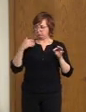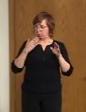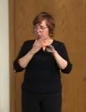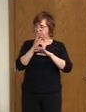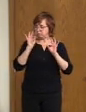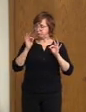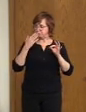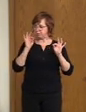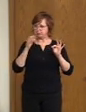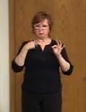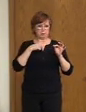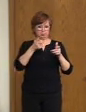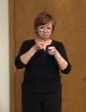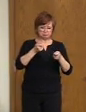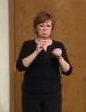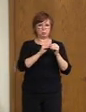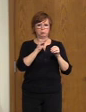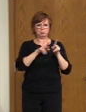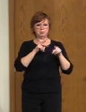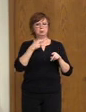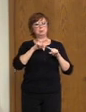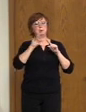with respect to the program as it evolves.